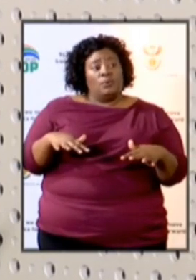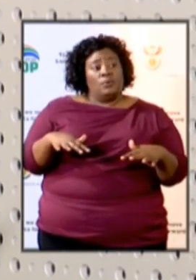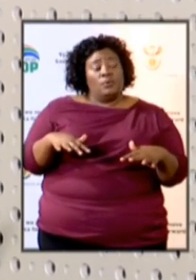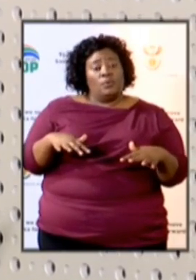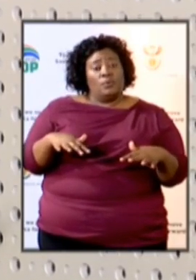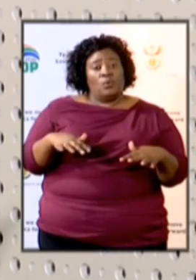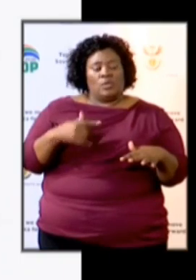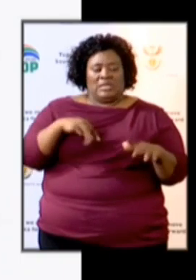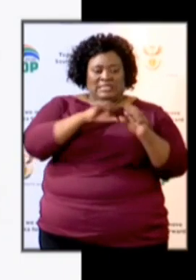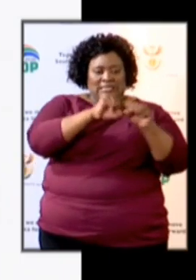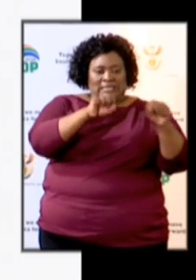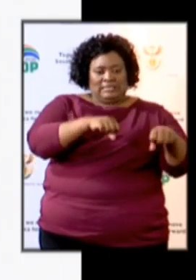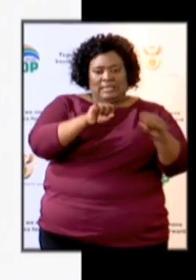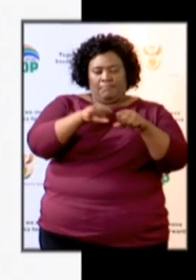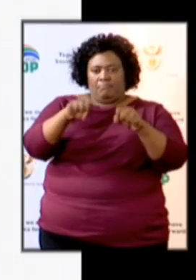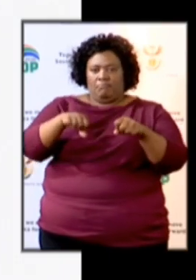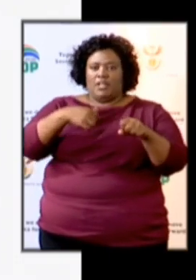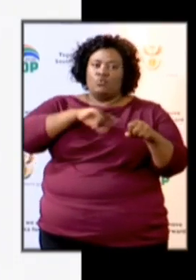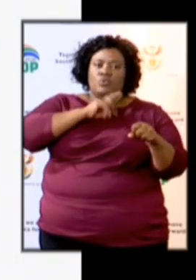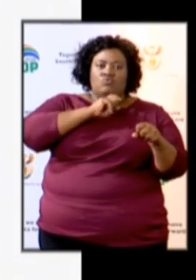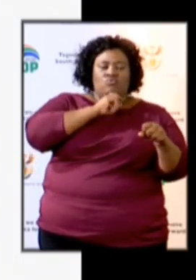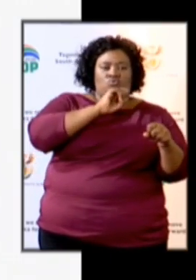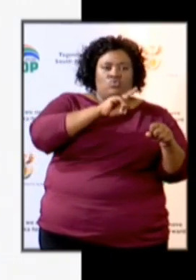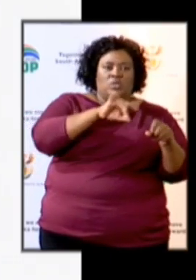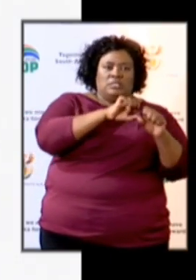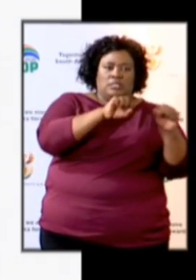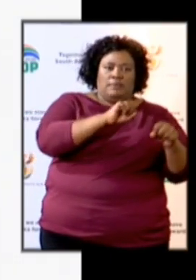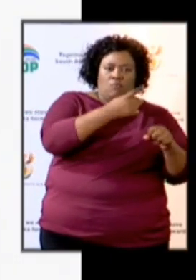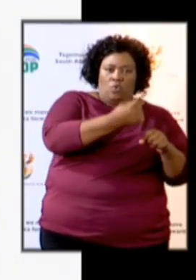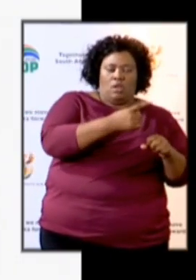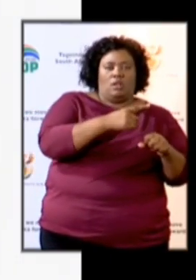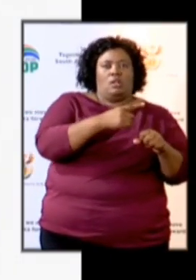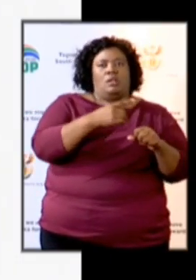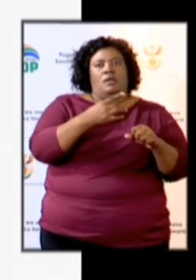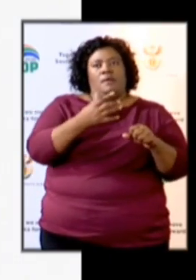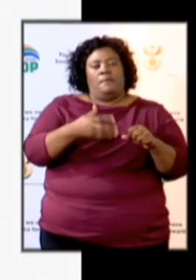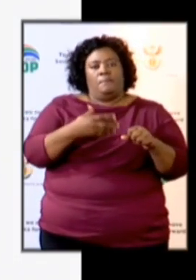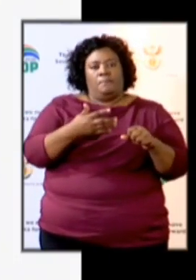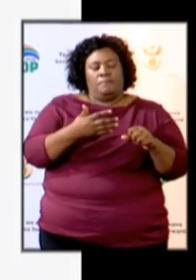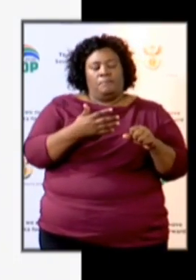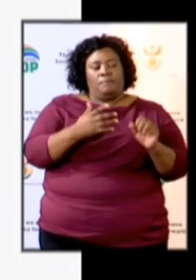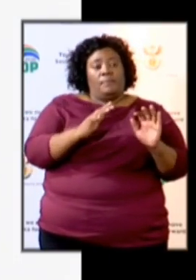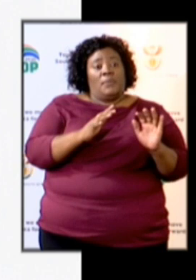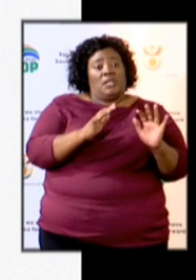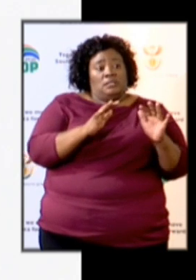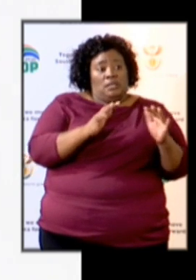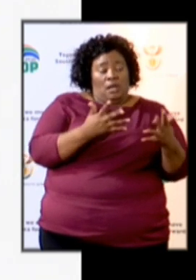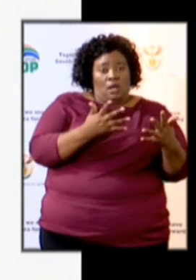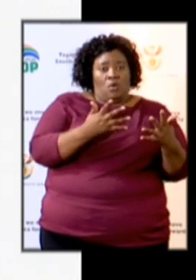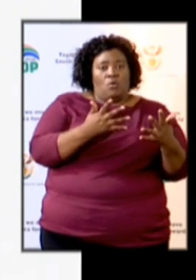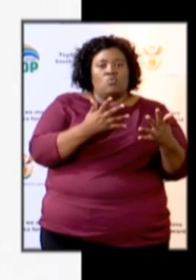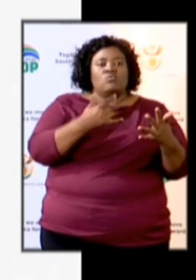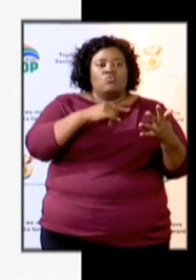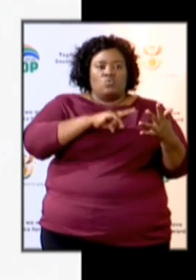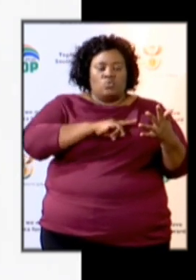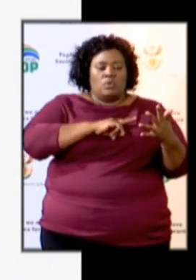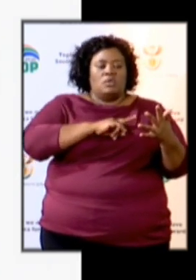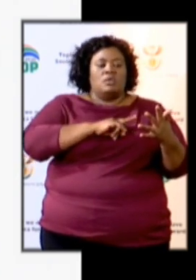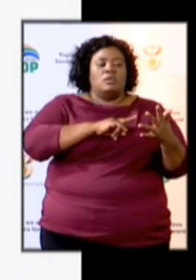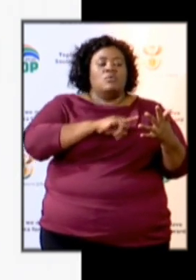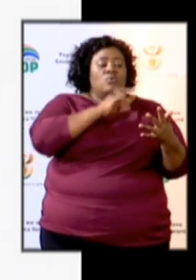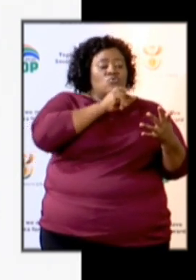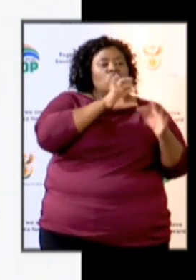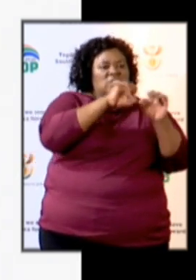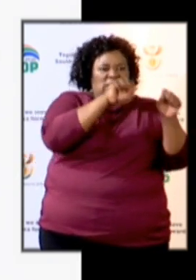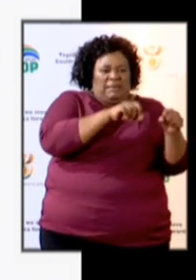what the systems that we have used. System one, that's how we got to the levels. So we call